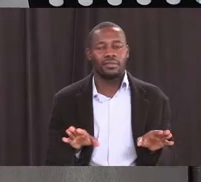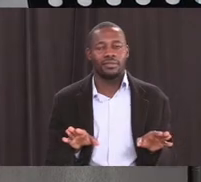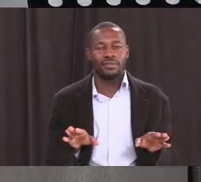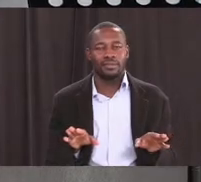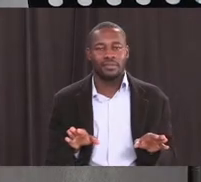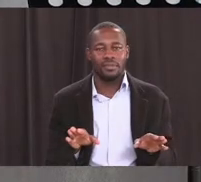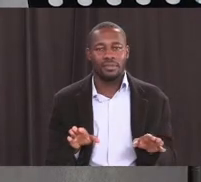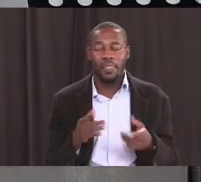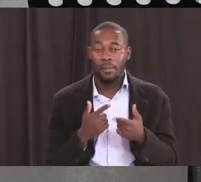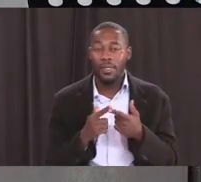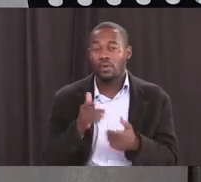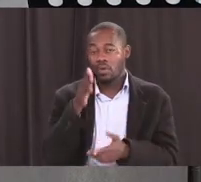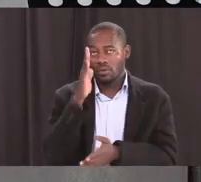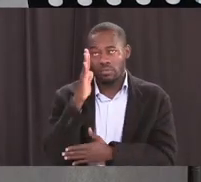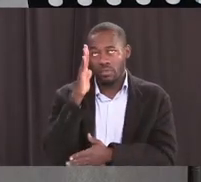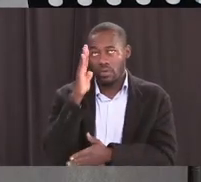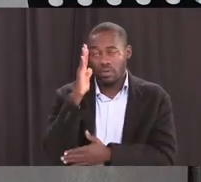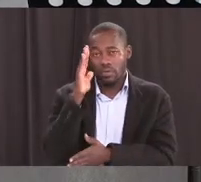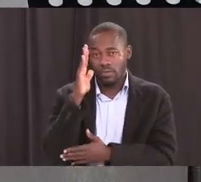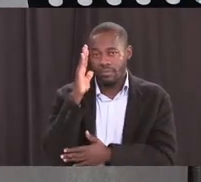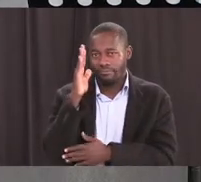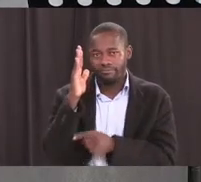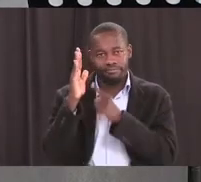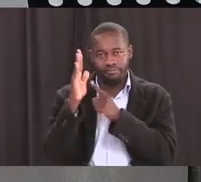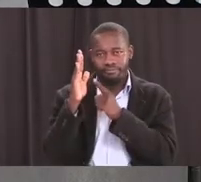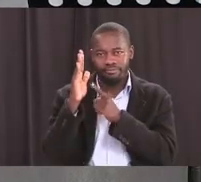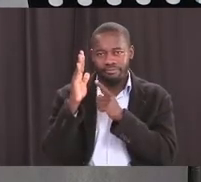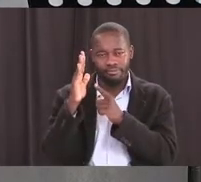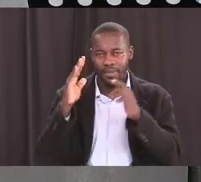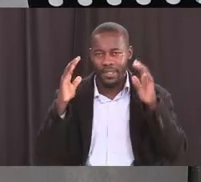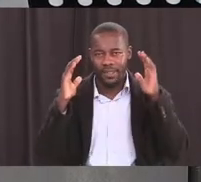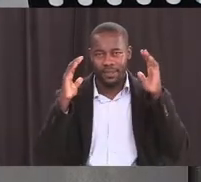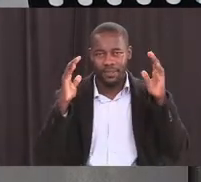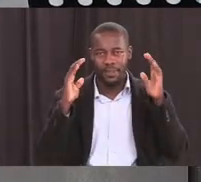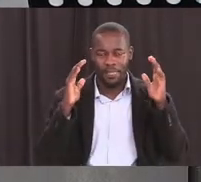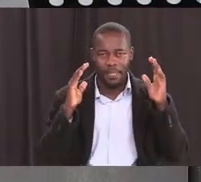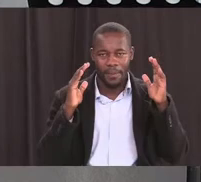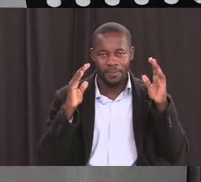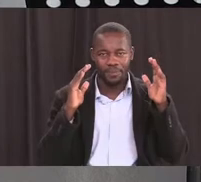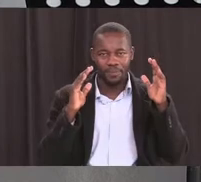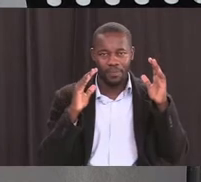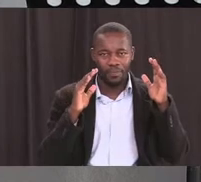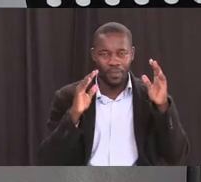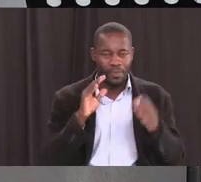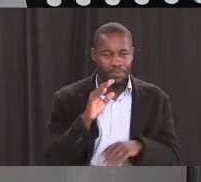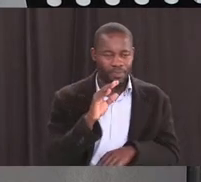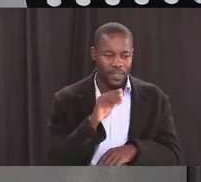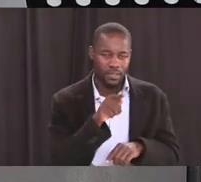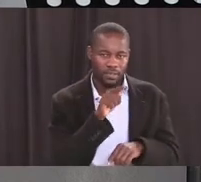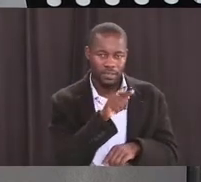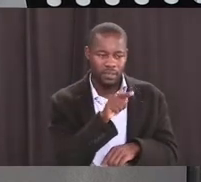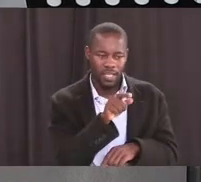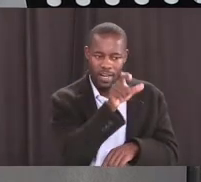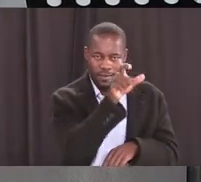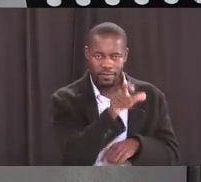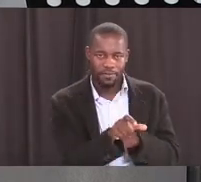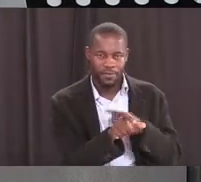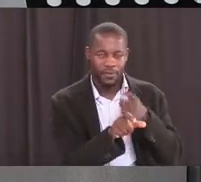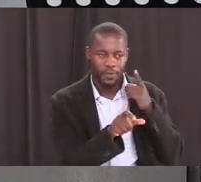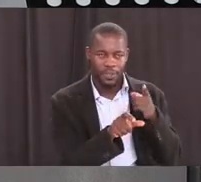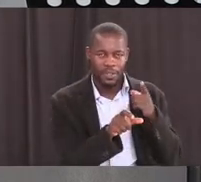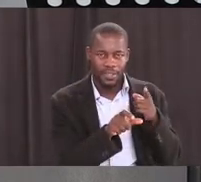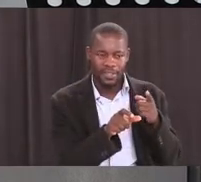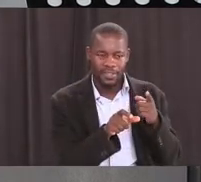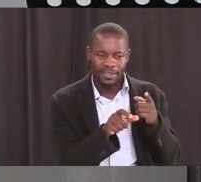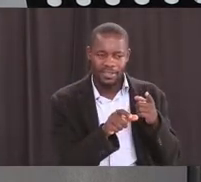use the medical doctors. And so this month, we are stepping out in faith to try a new